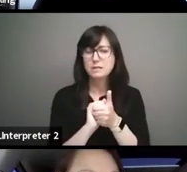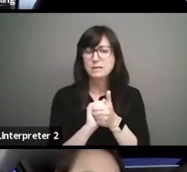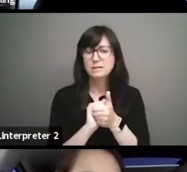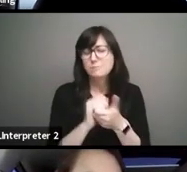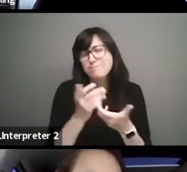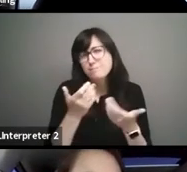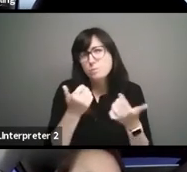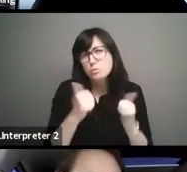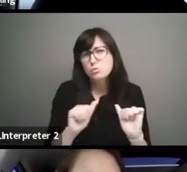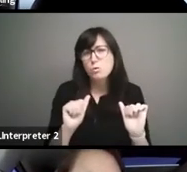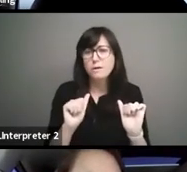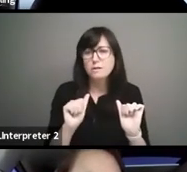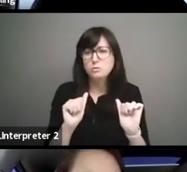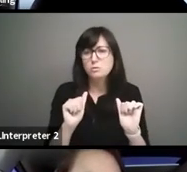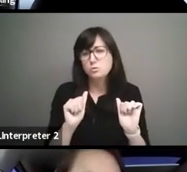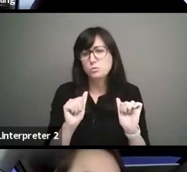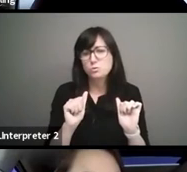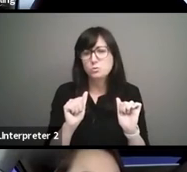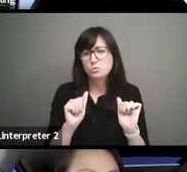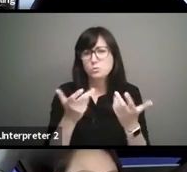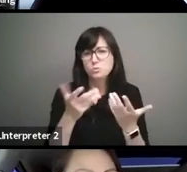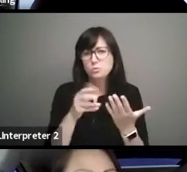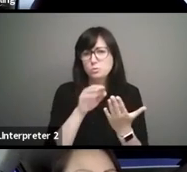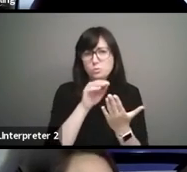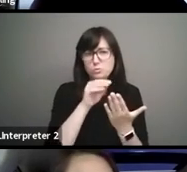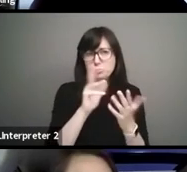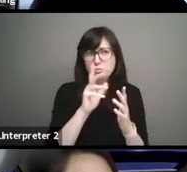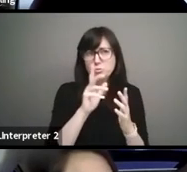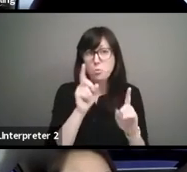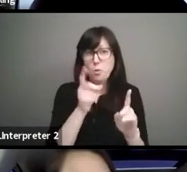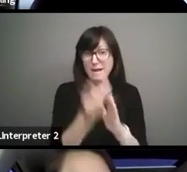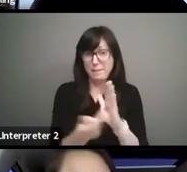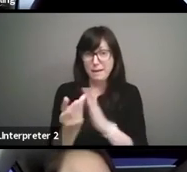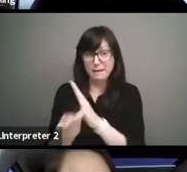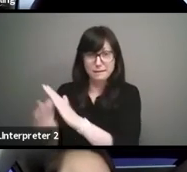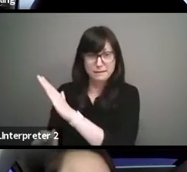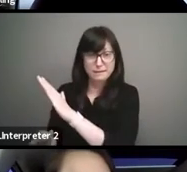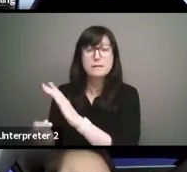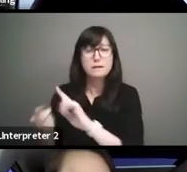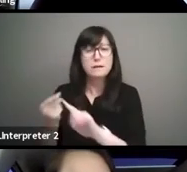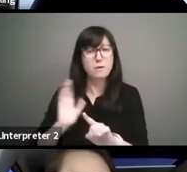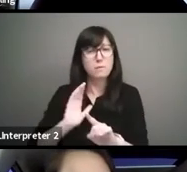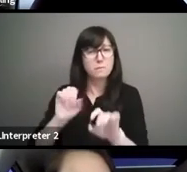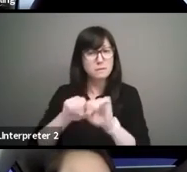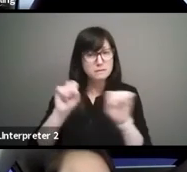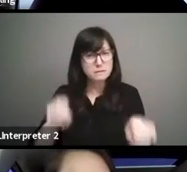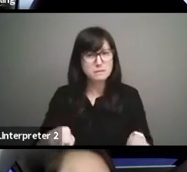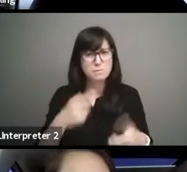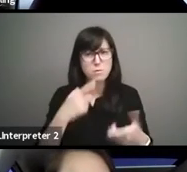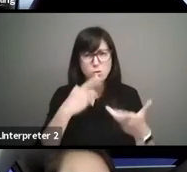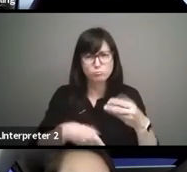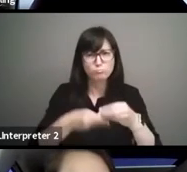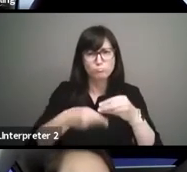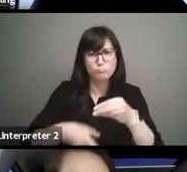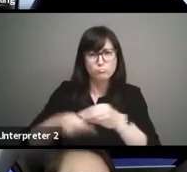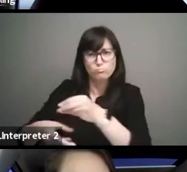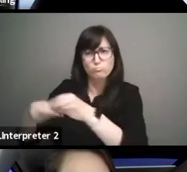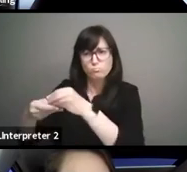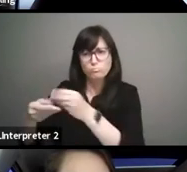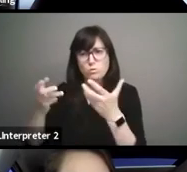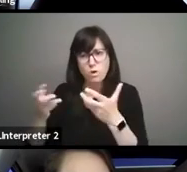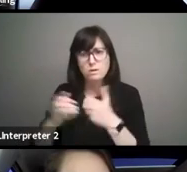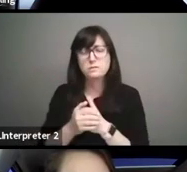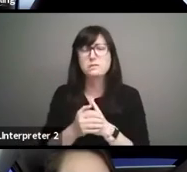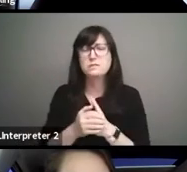in the like very big gaps that are within our system that has left a lot of